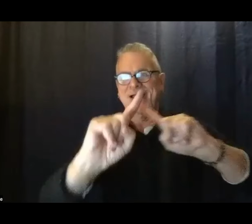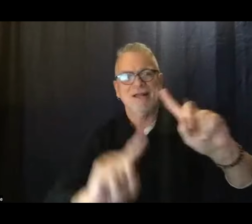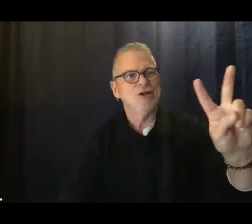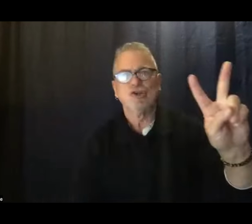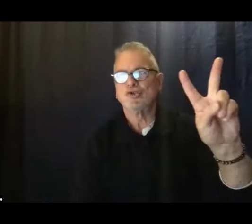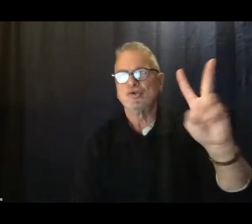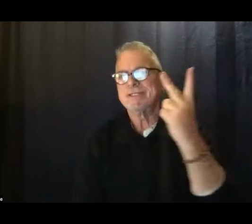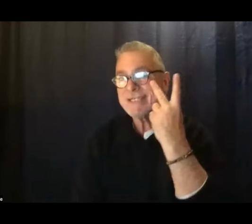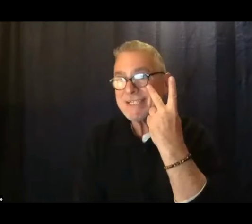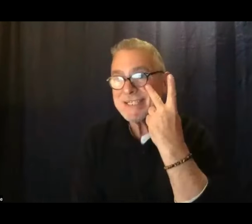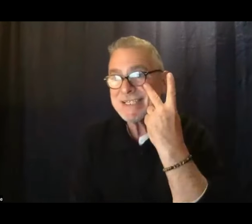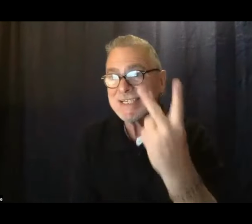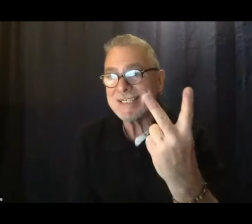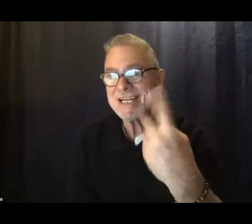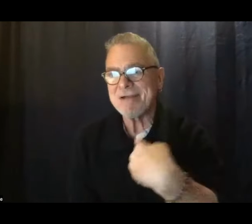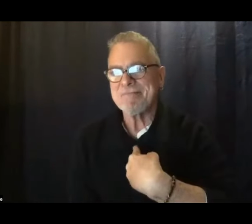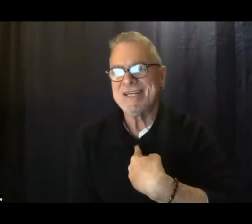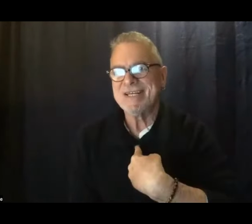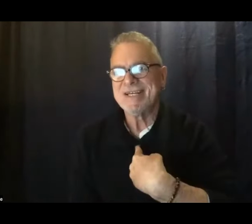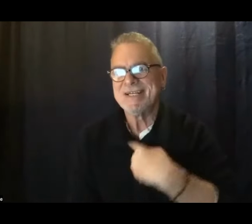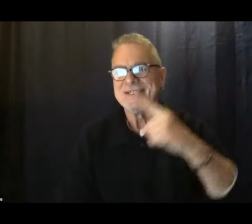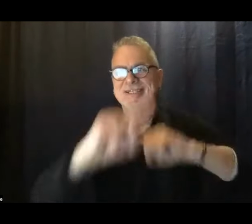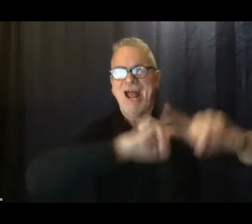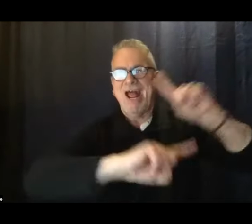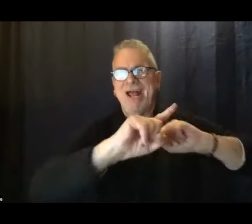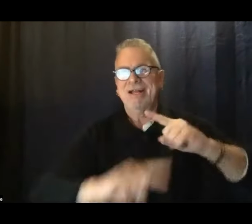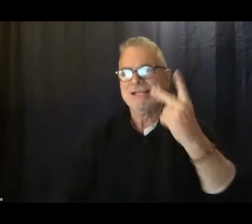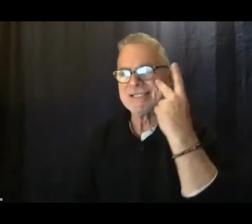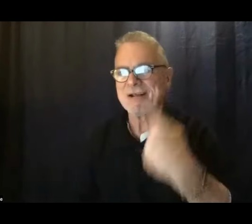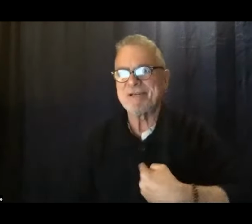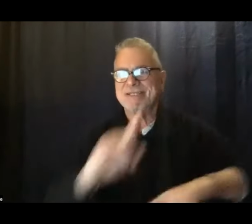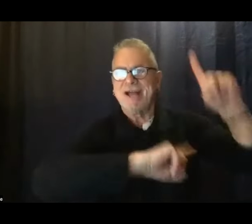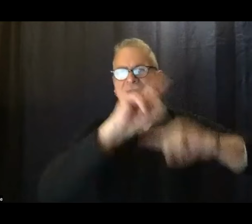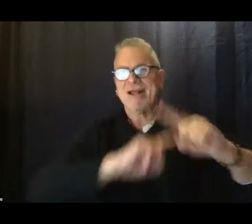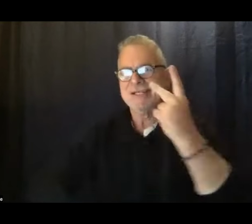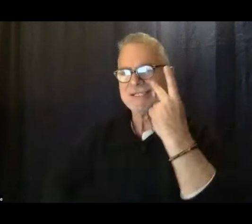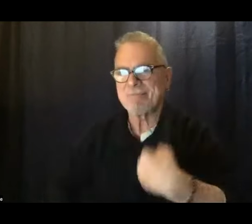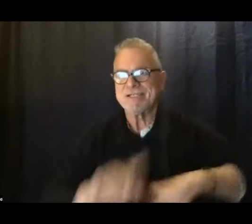meaning. Whether it's an index finger or a 2, see, me